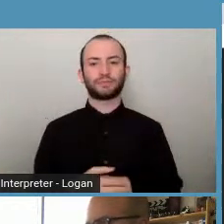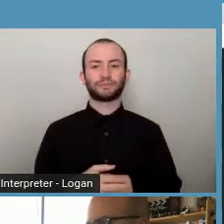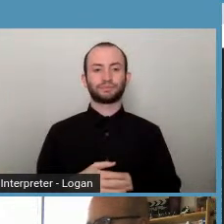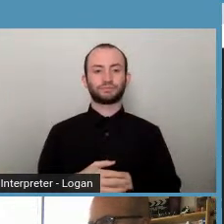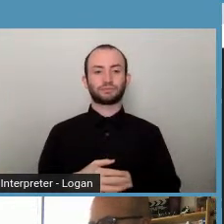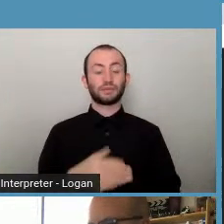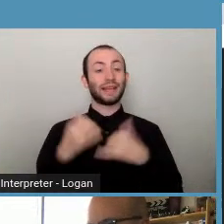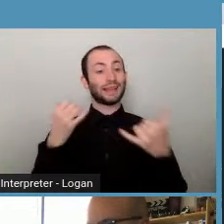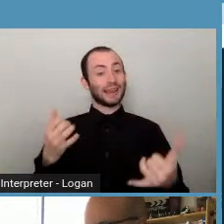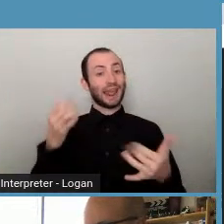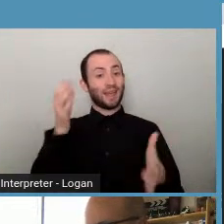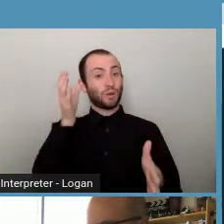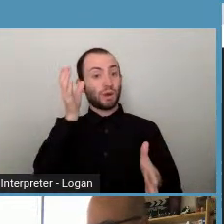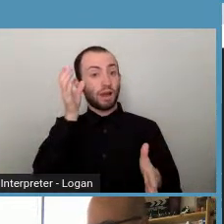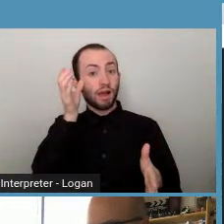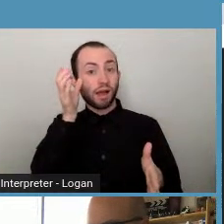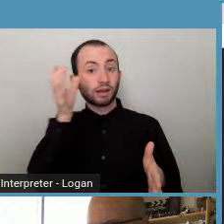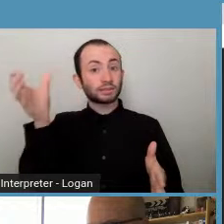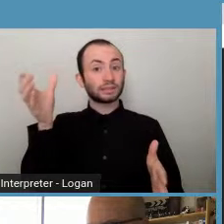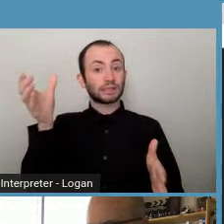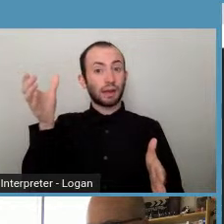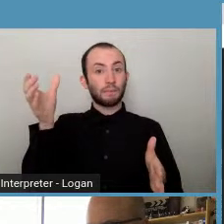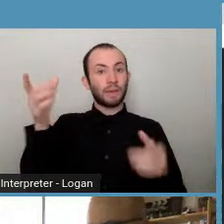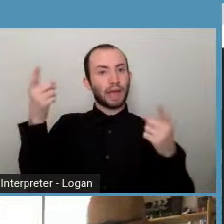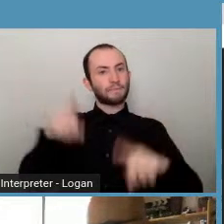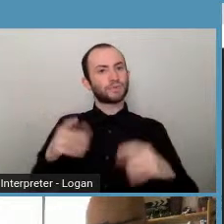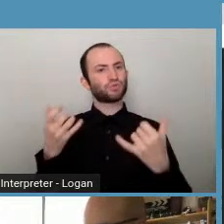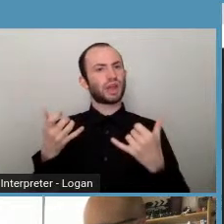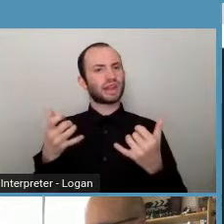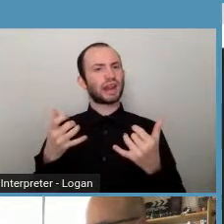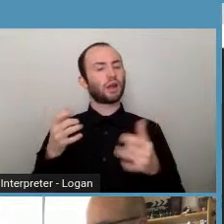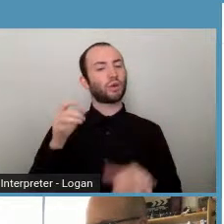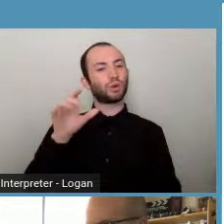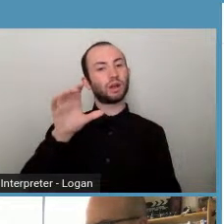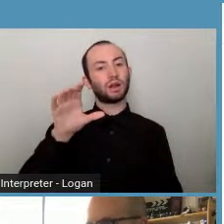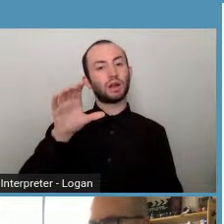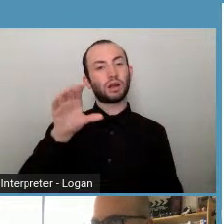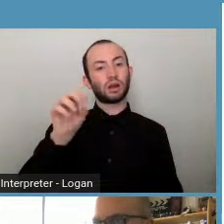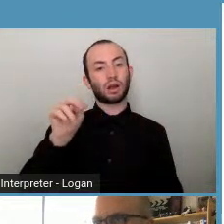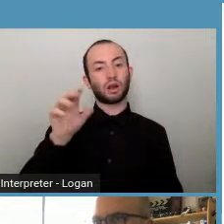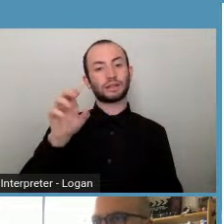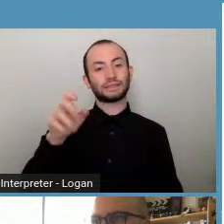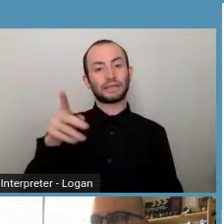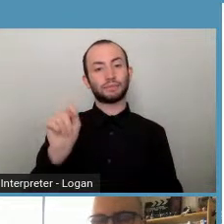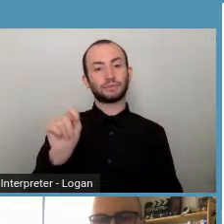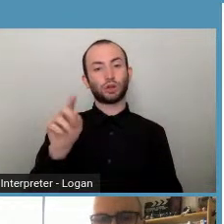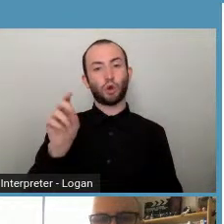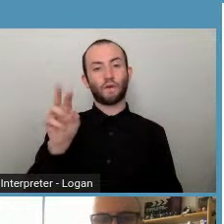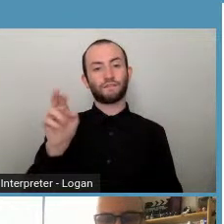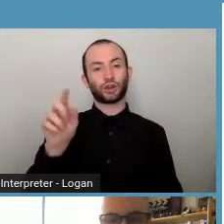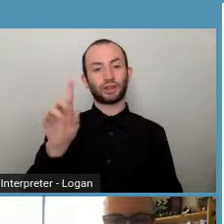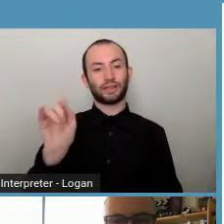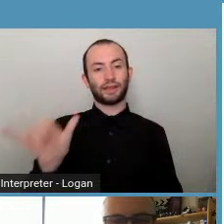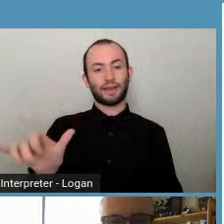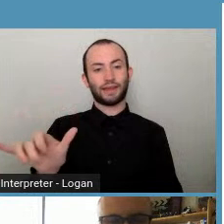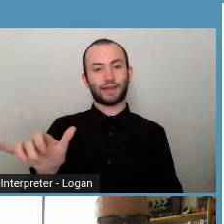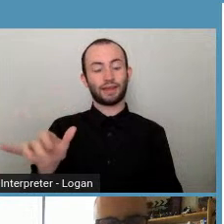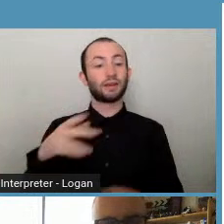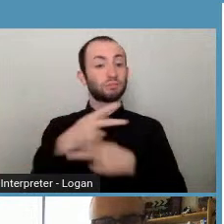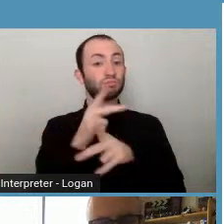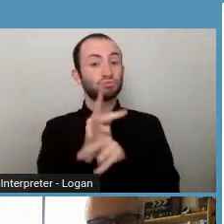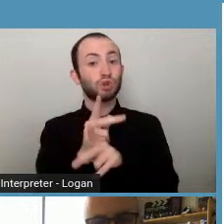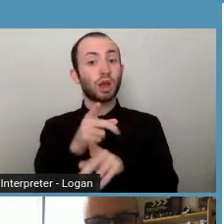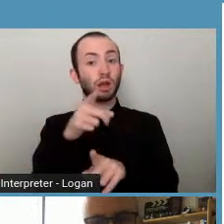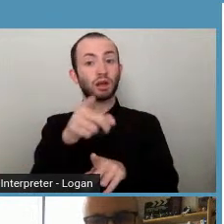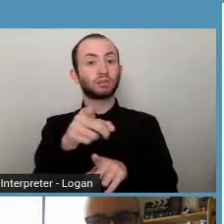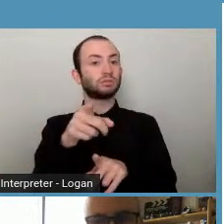called access overlays, right? They are products from vendors that will happily